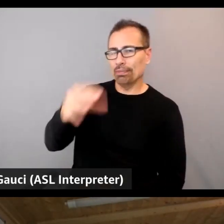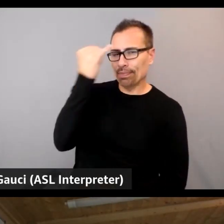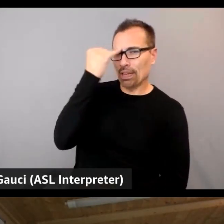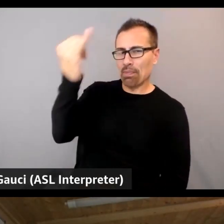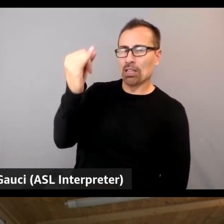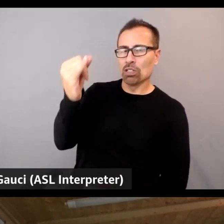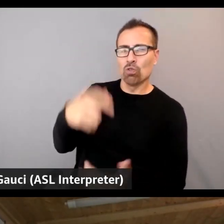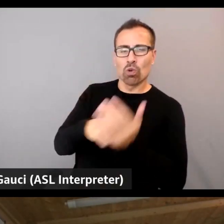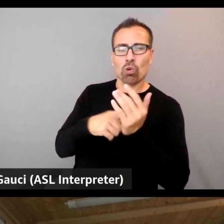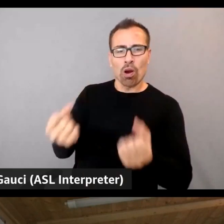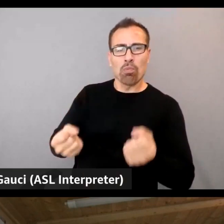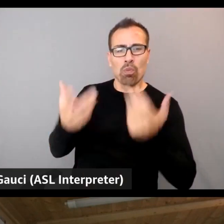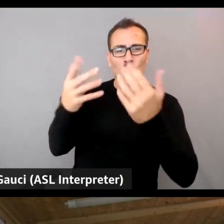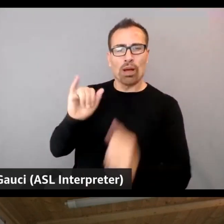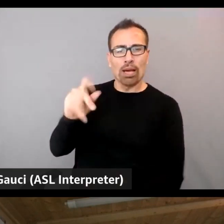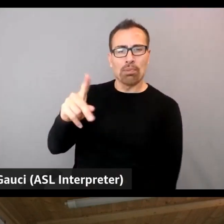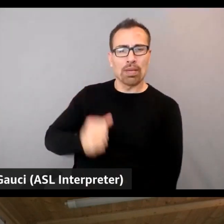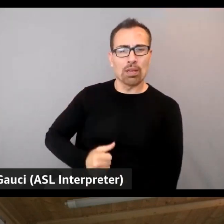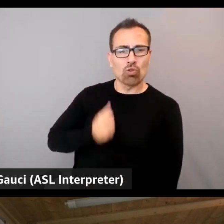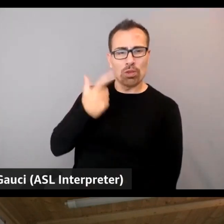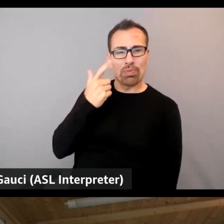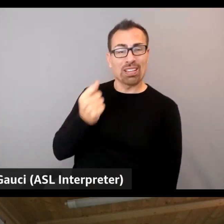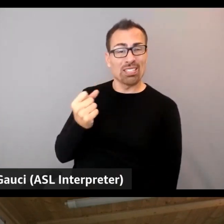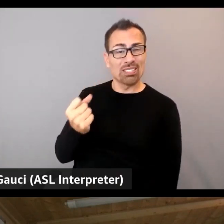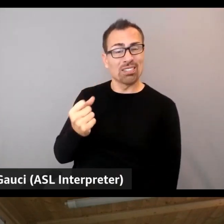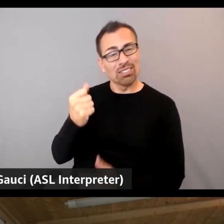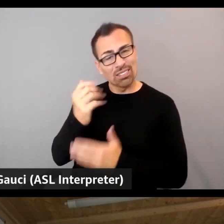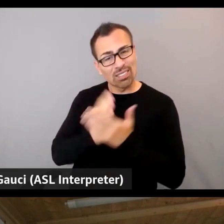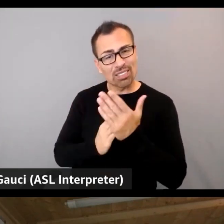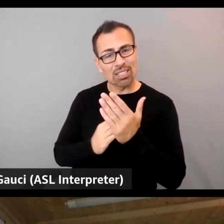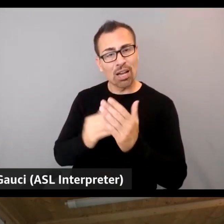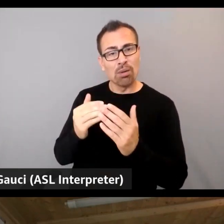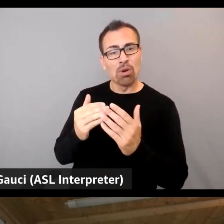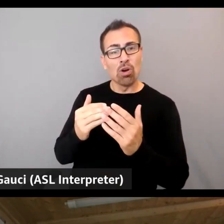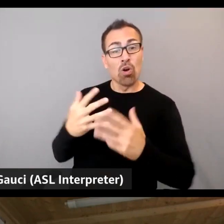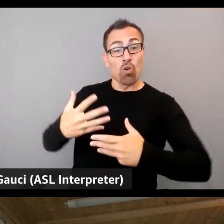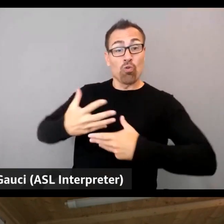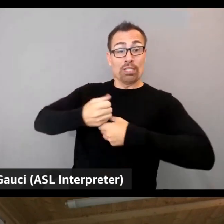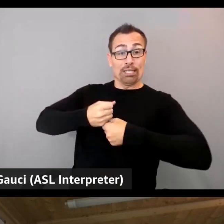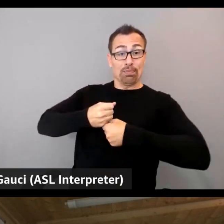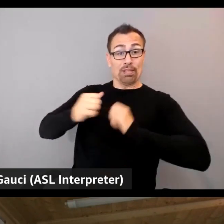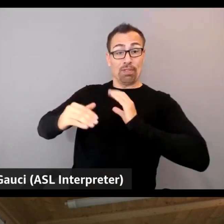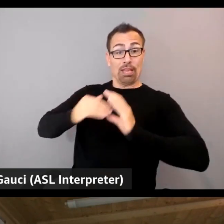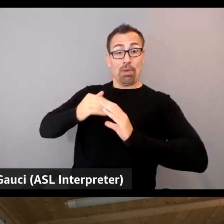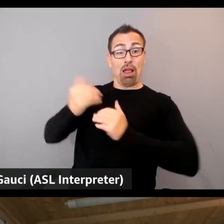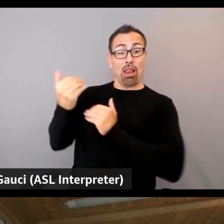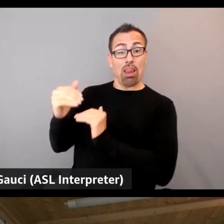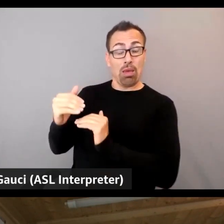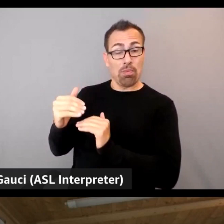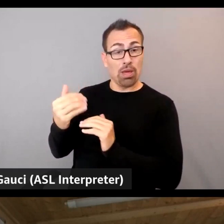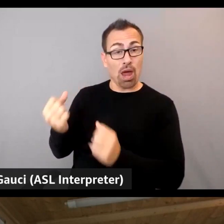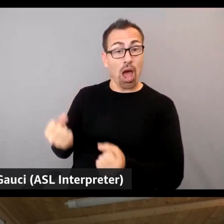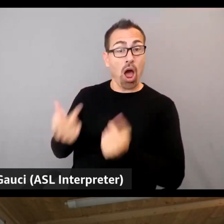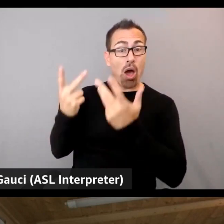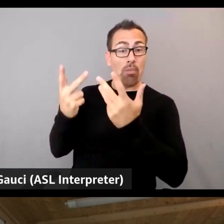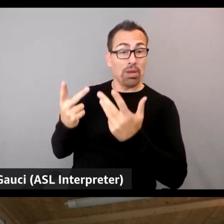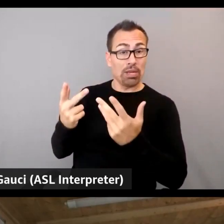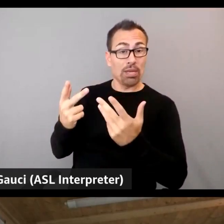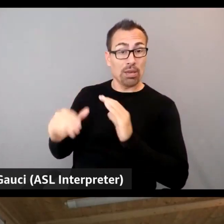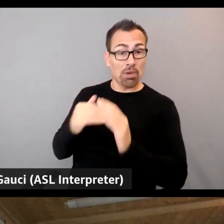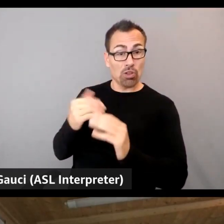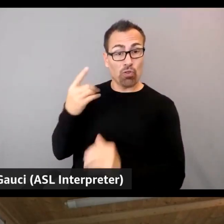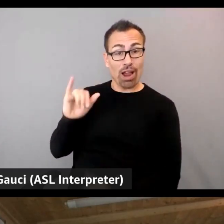IPs because certain email recipients limit the number of a number of emails per IP address. Is that kind of what you're